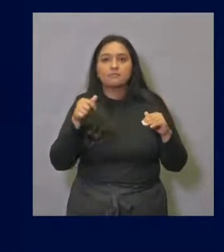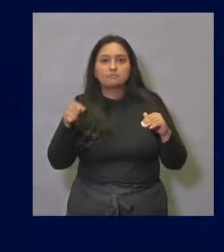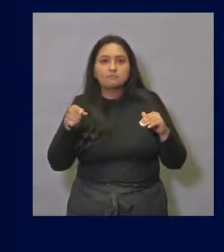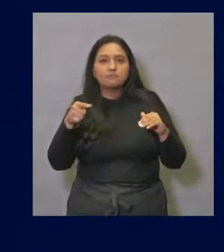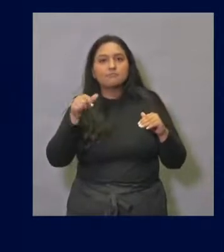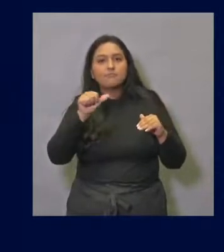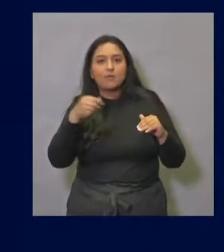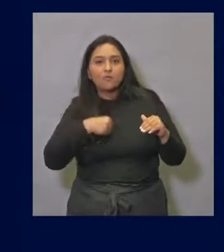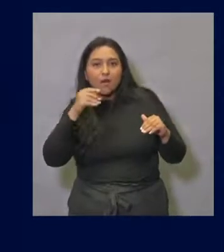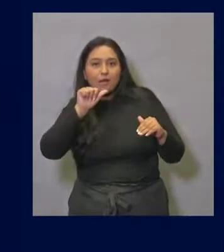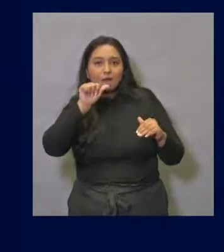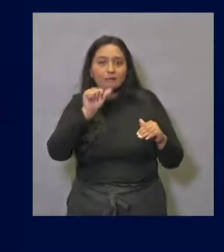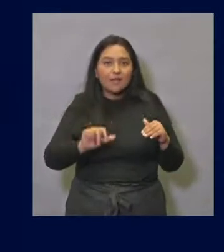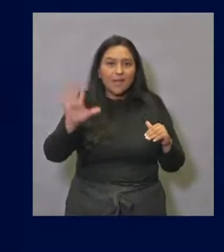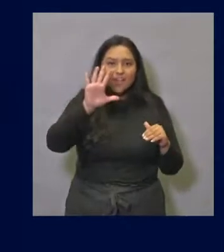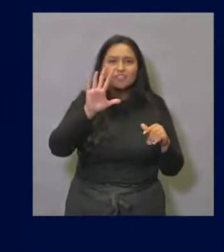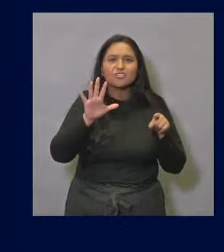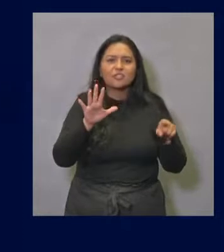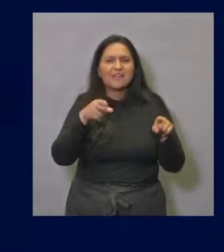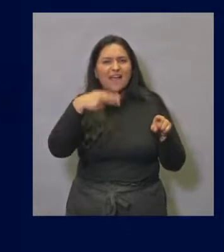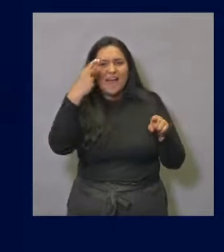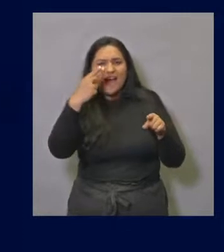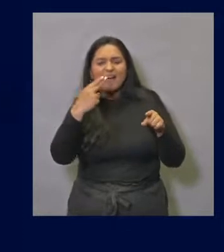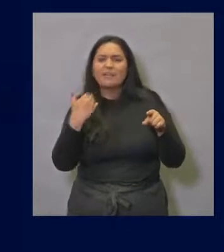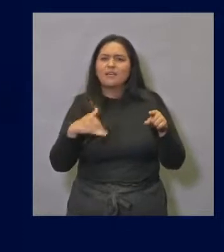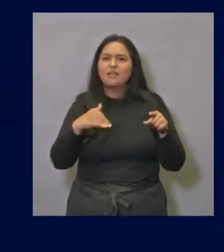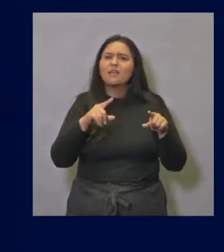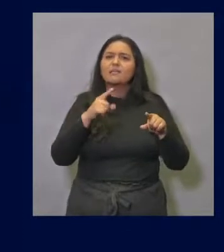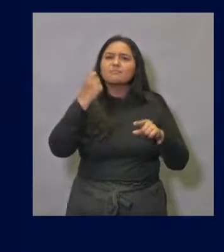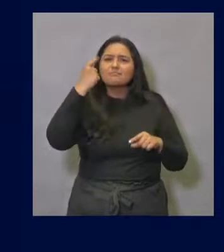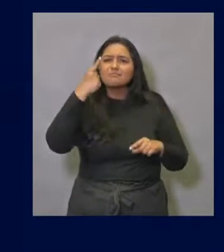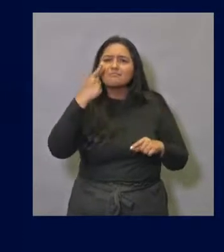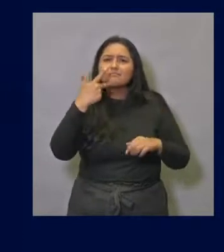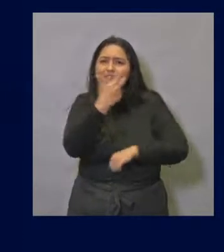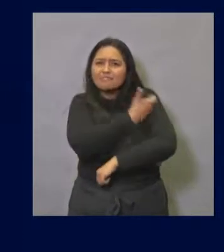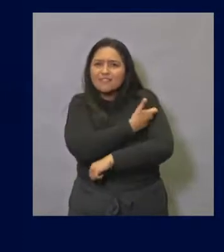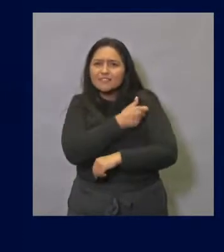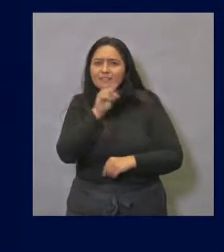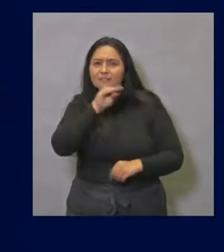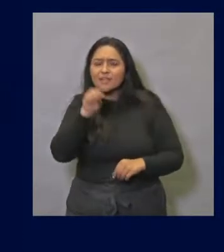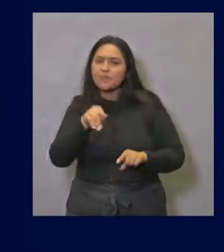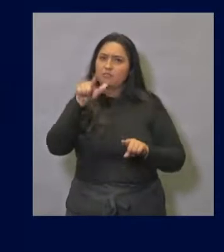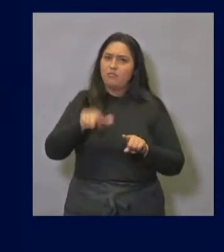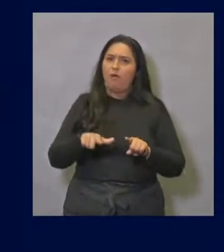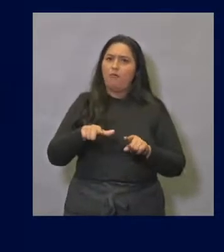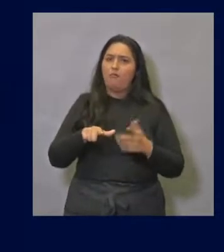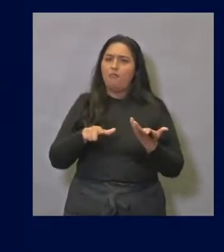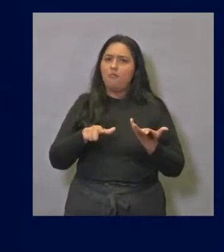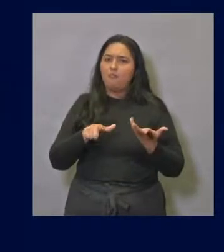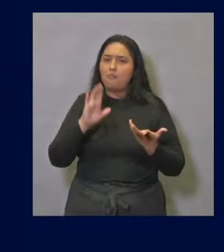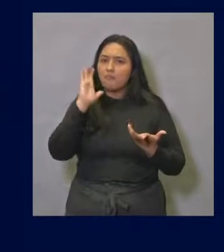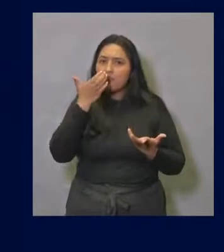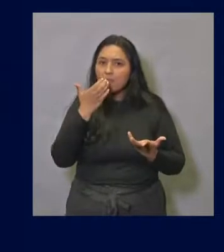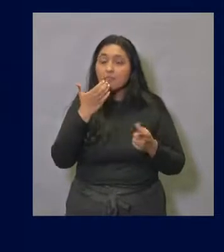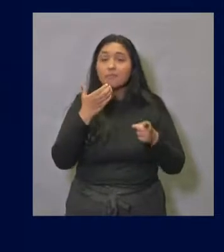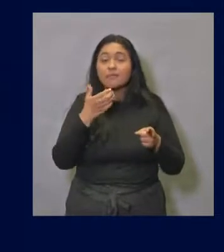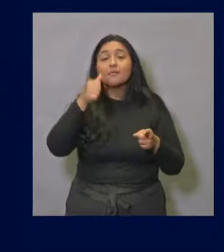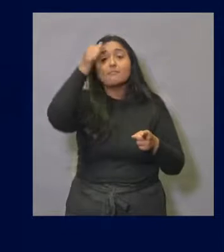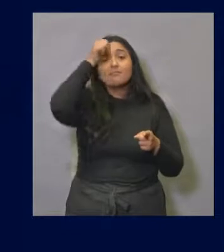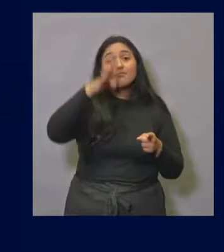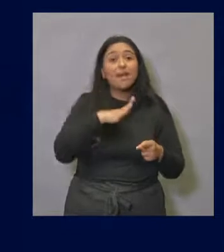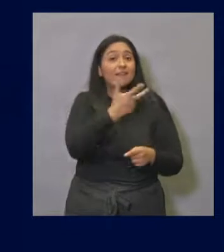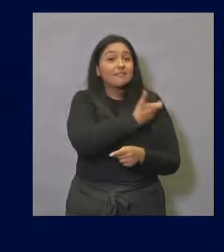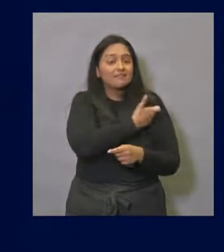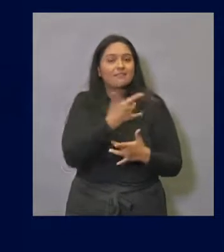have much lower vaccination rate. This table shows us that fewer males are being vaccinated than females, with